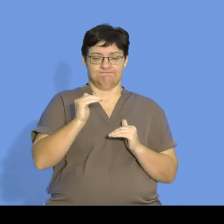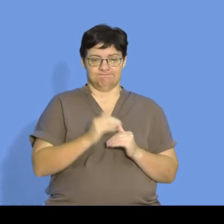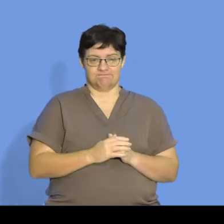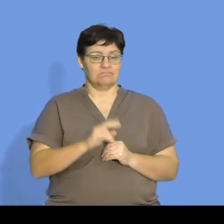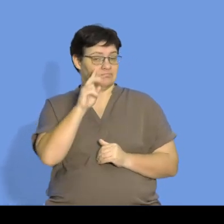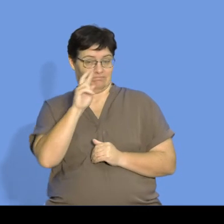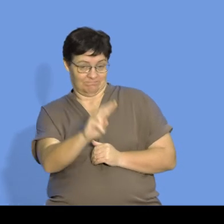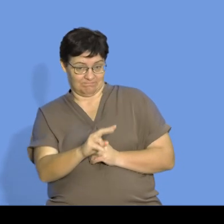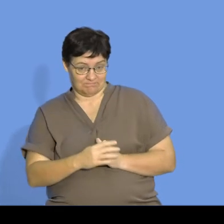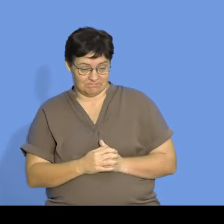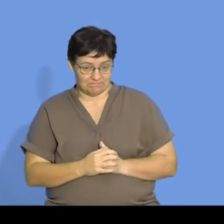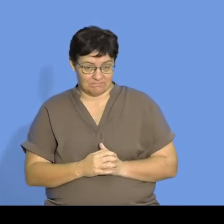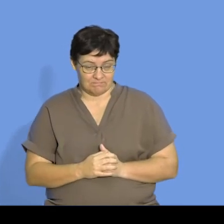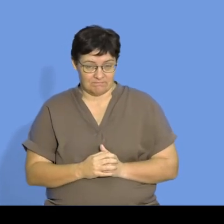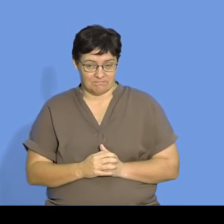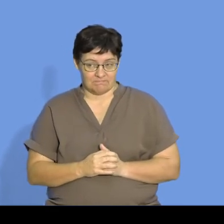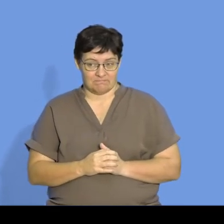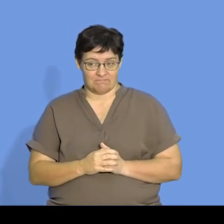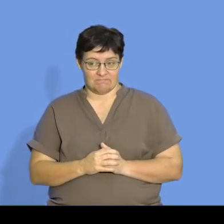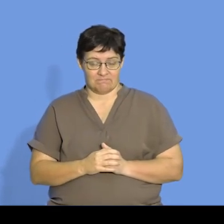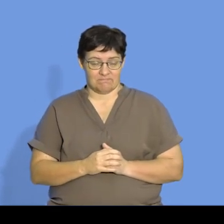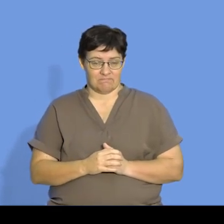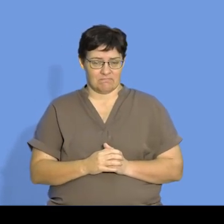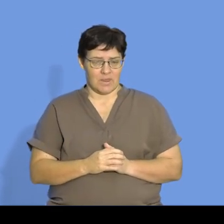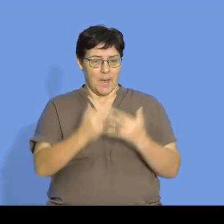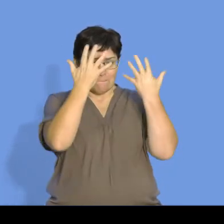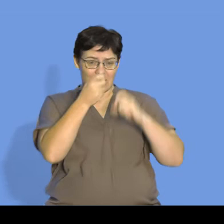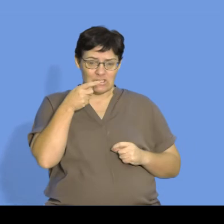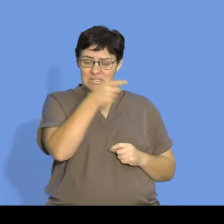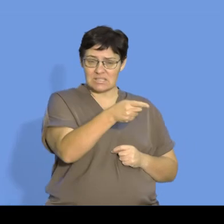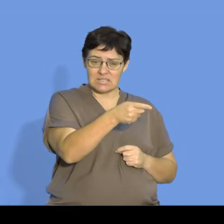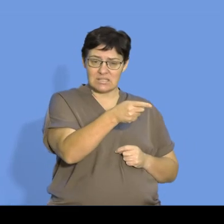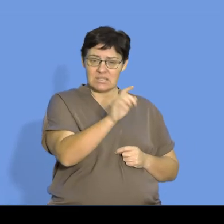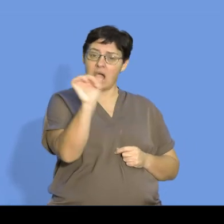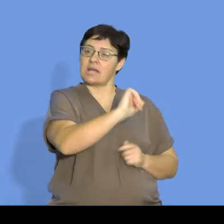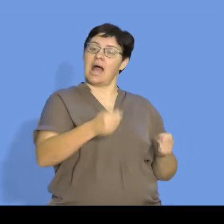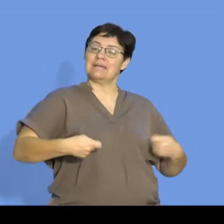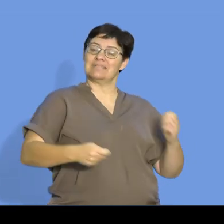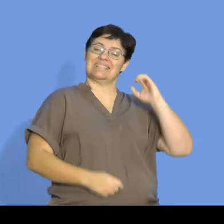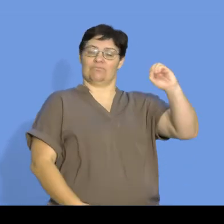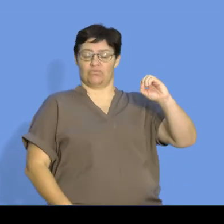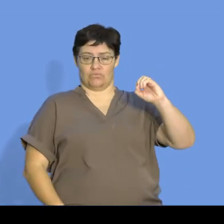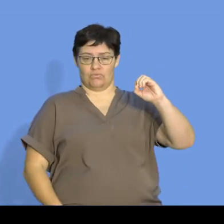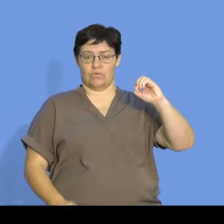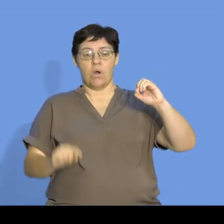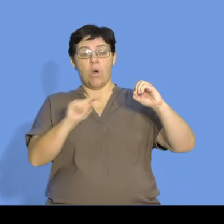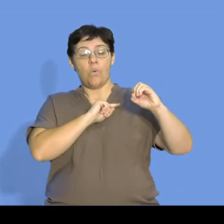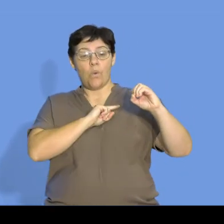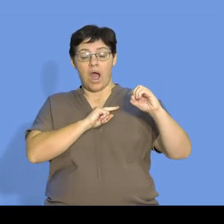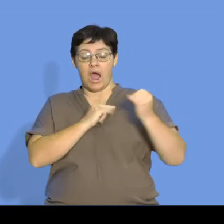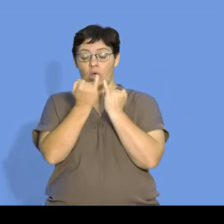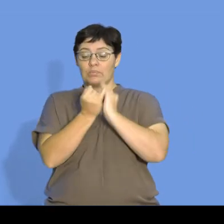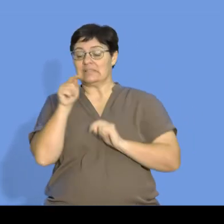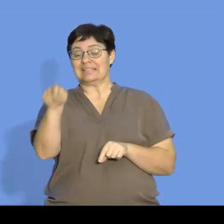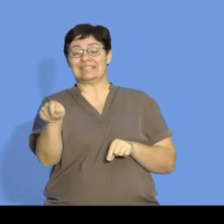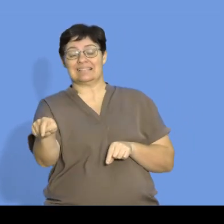increased. Watch, you had a zero budget for your vehicle expenses, but because